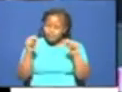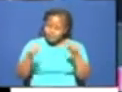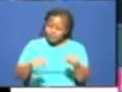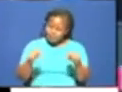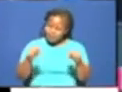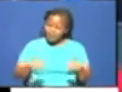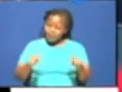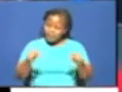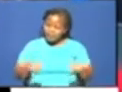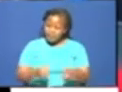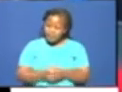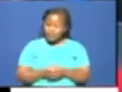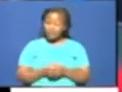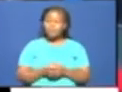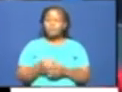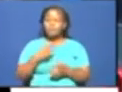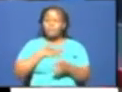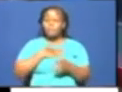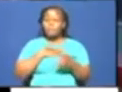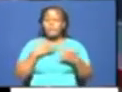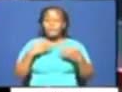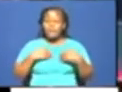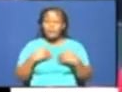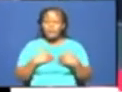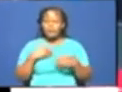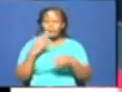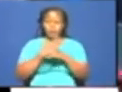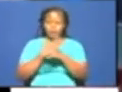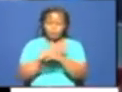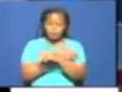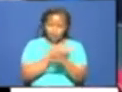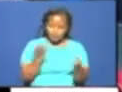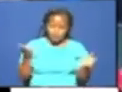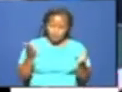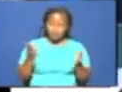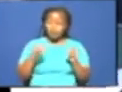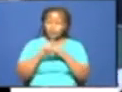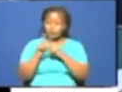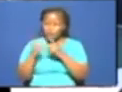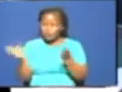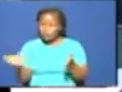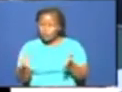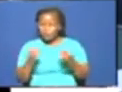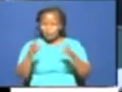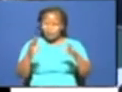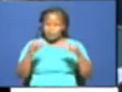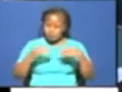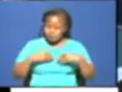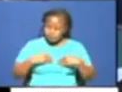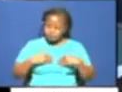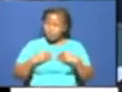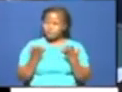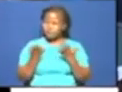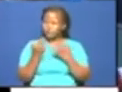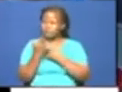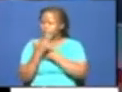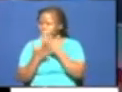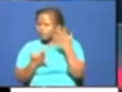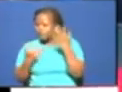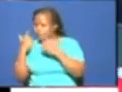I bear scars of liberation with pride and embrace the blood, sweat and tears they cost